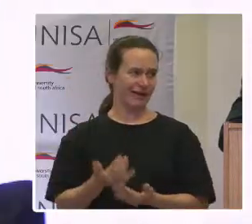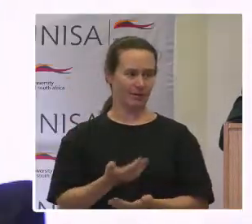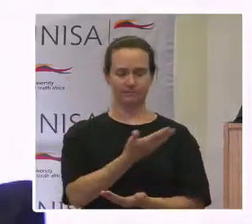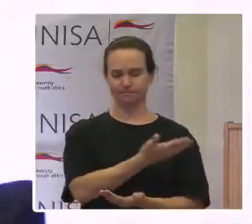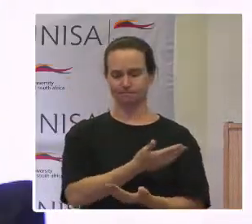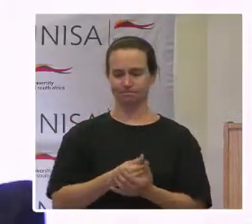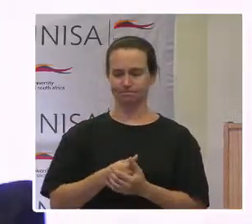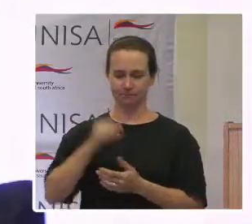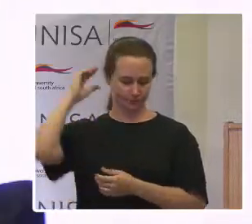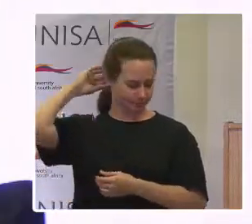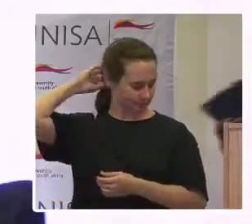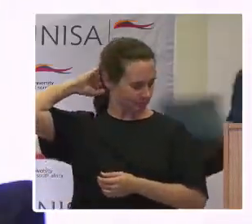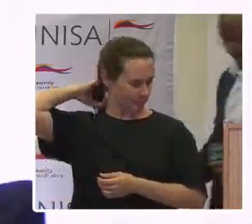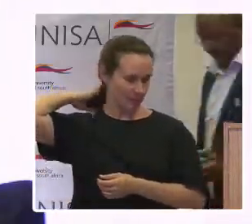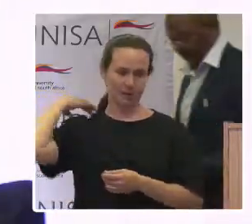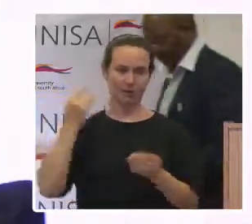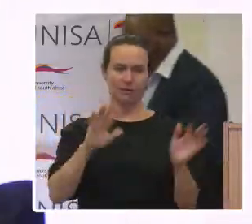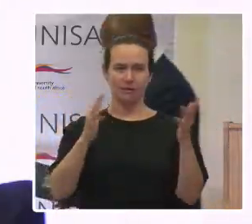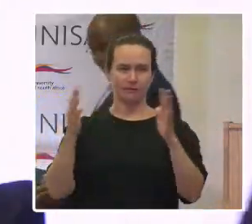Doc.